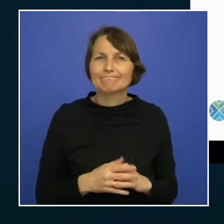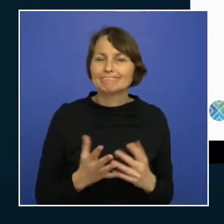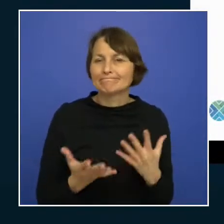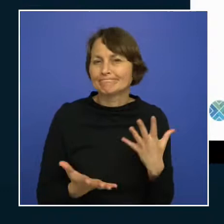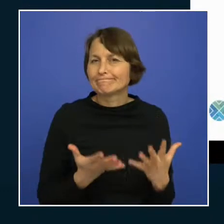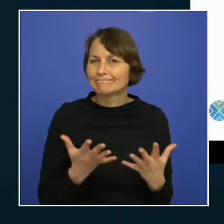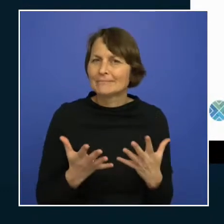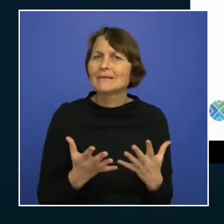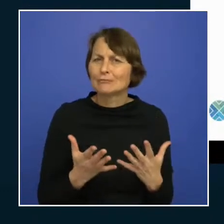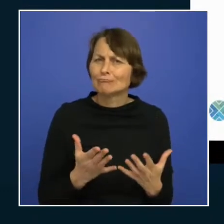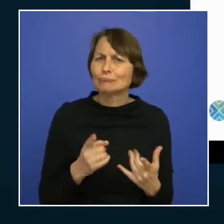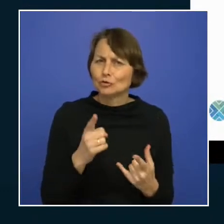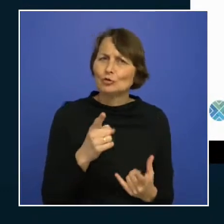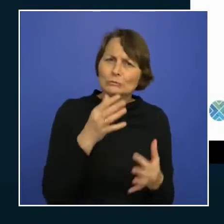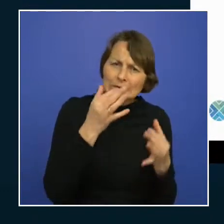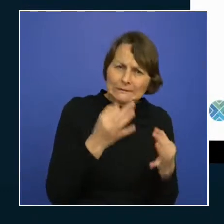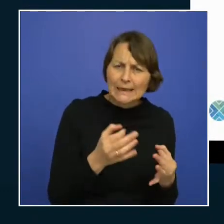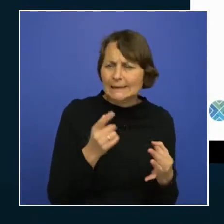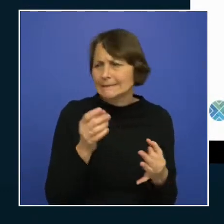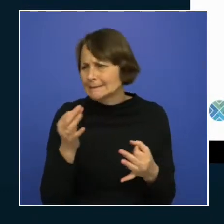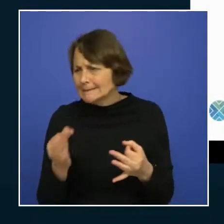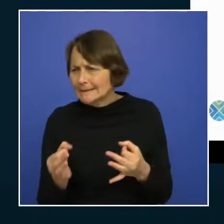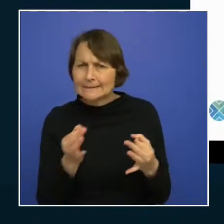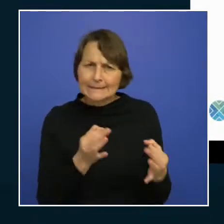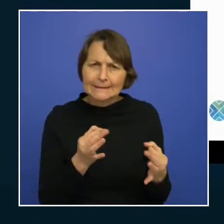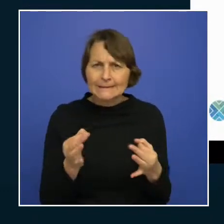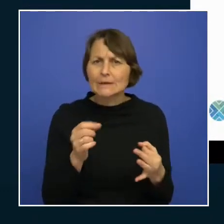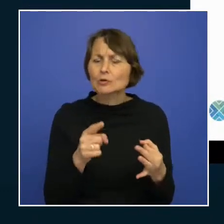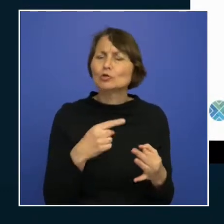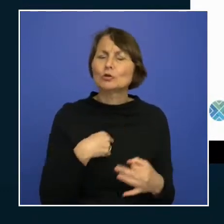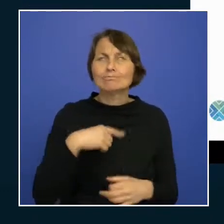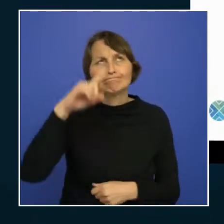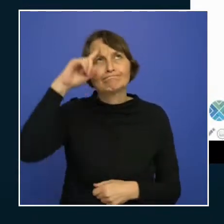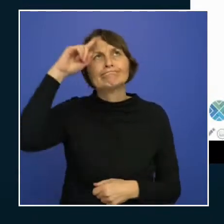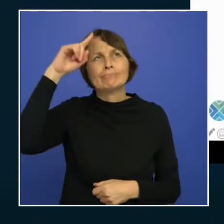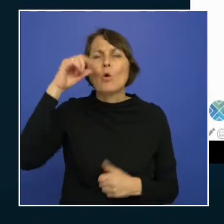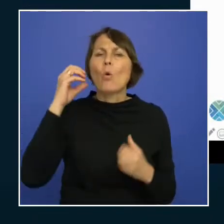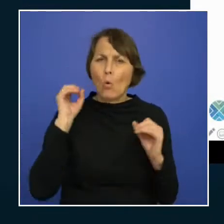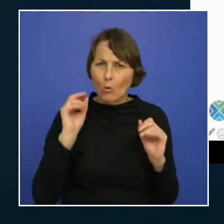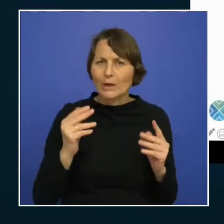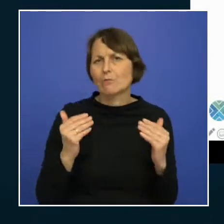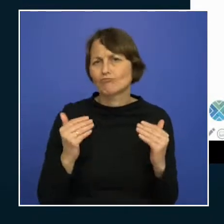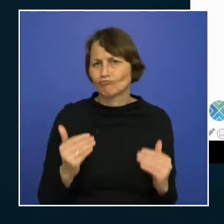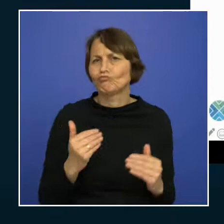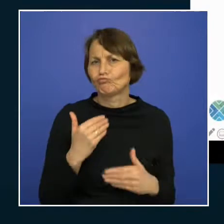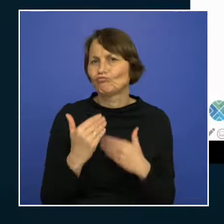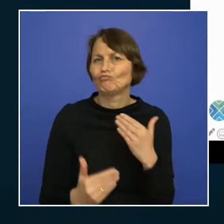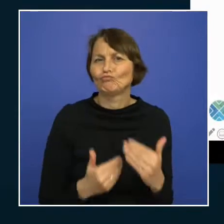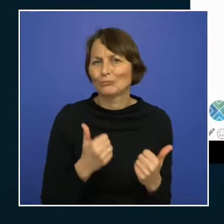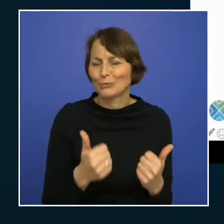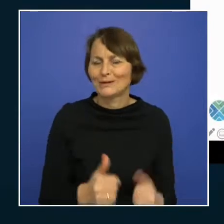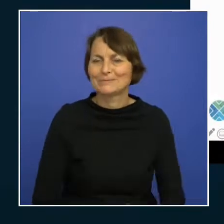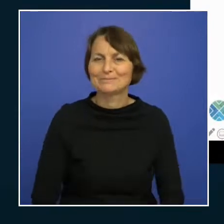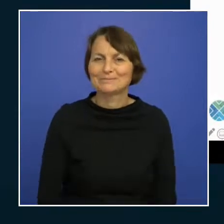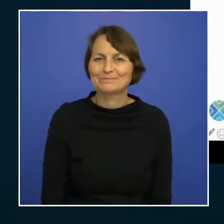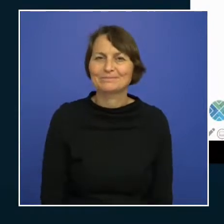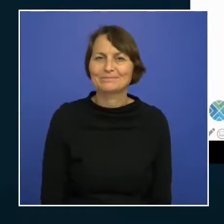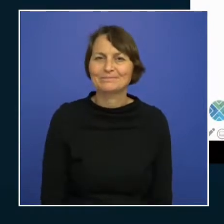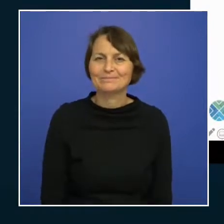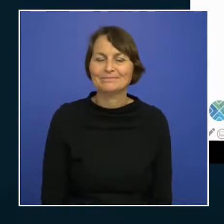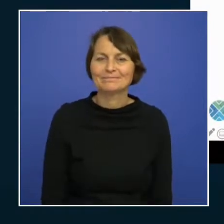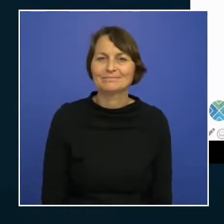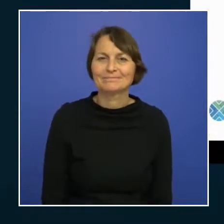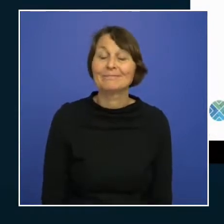make certain decisions, and eventually you come up with something that works. And eventually, lastly, you have